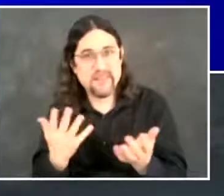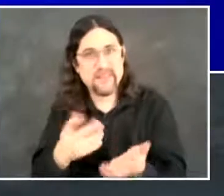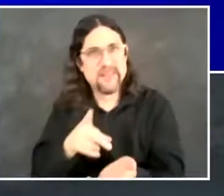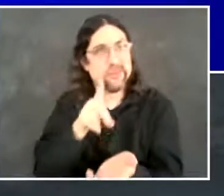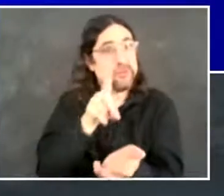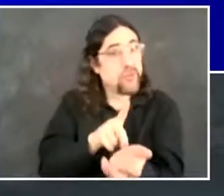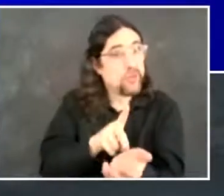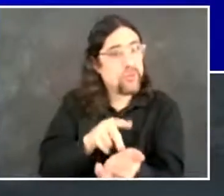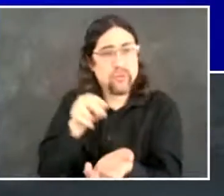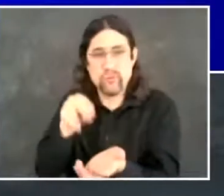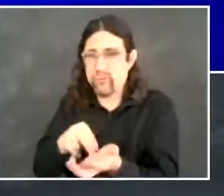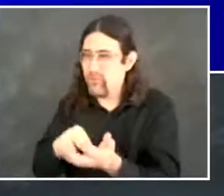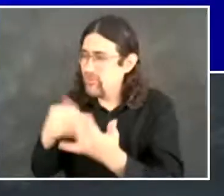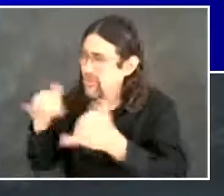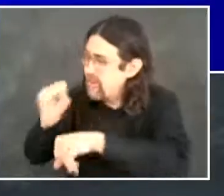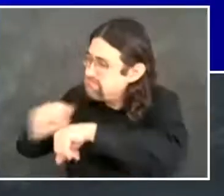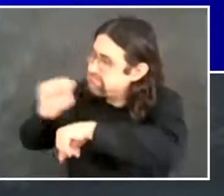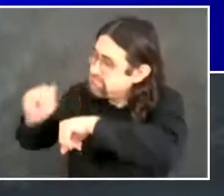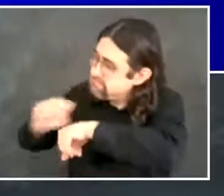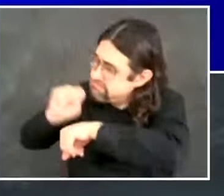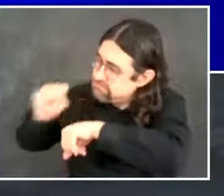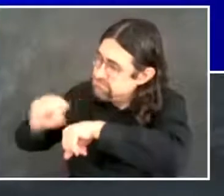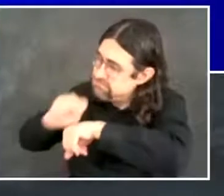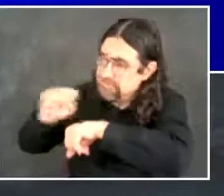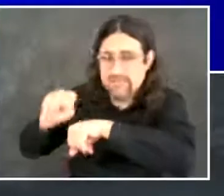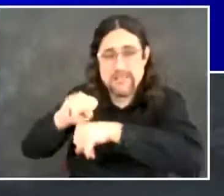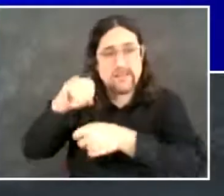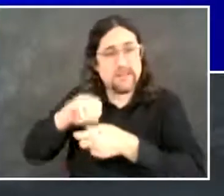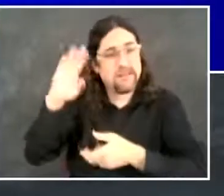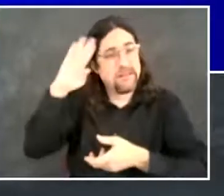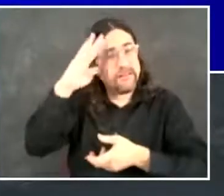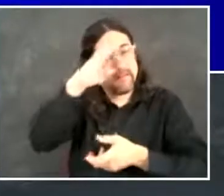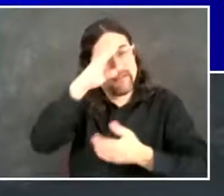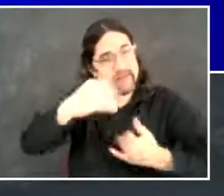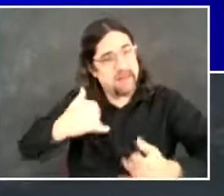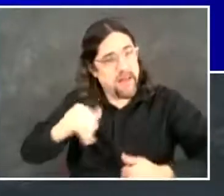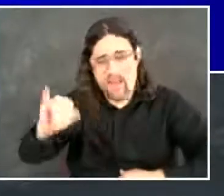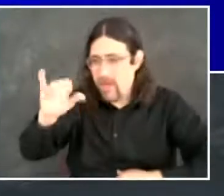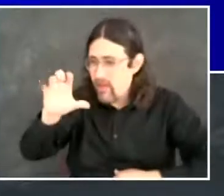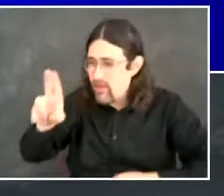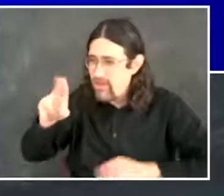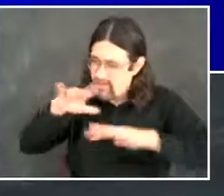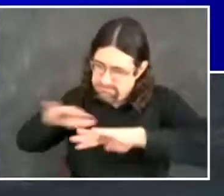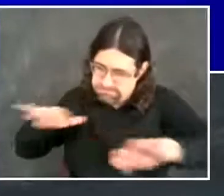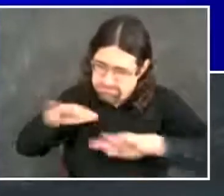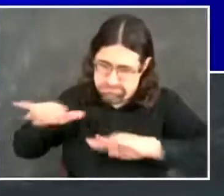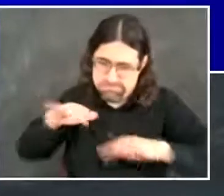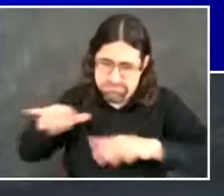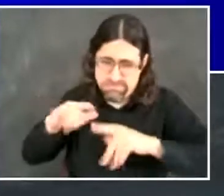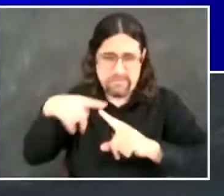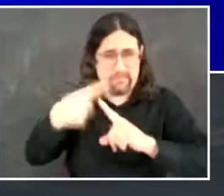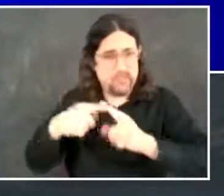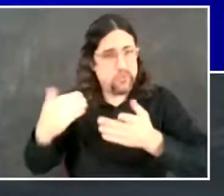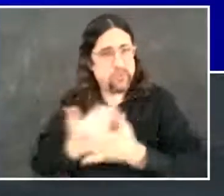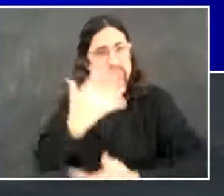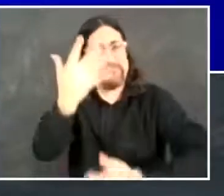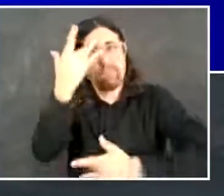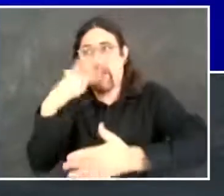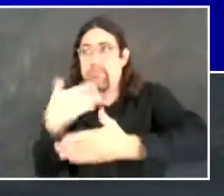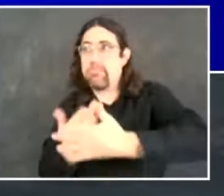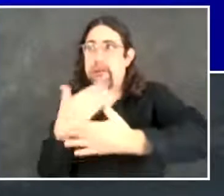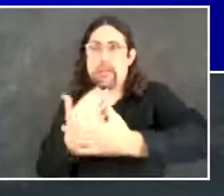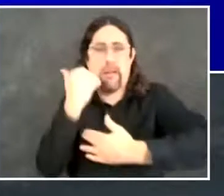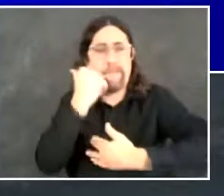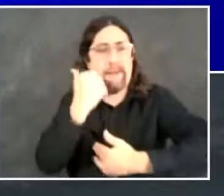opportunity to thank some of the folks who came to the defense of our healthcare heroes. We had leaders of